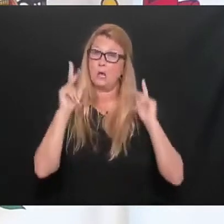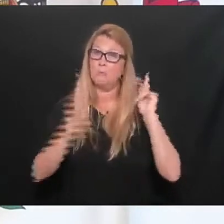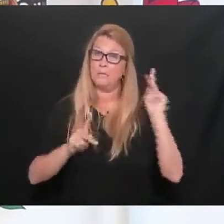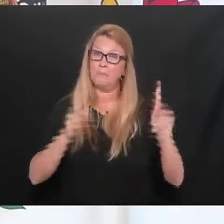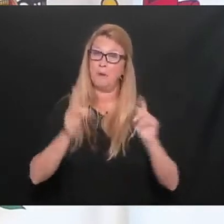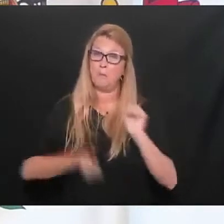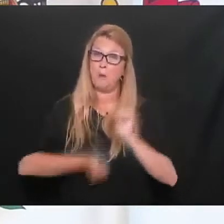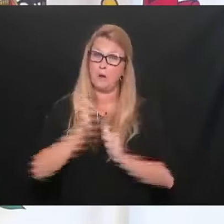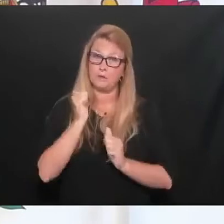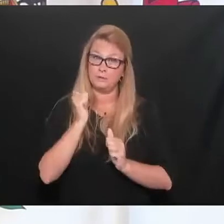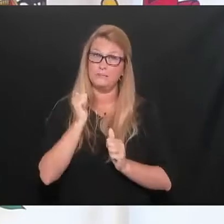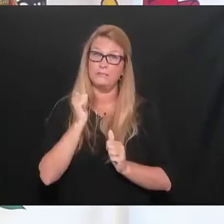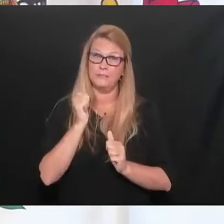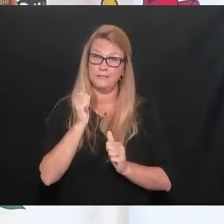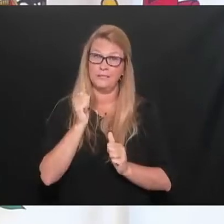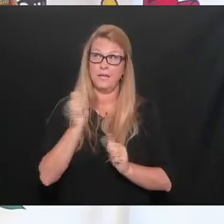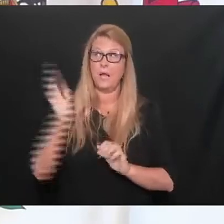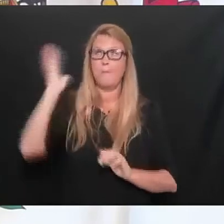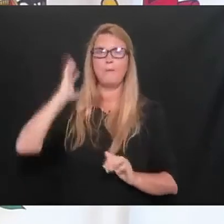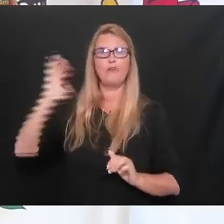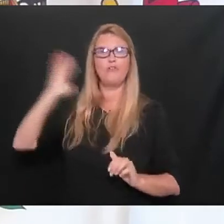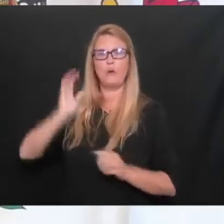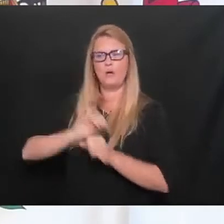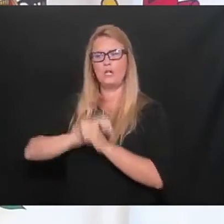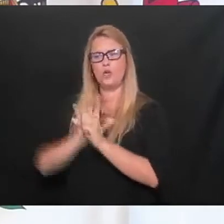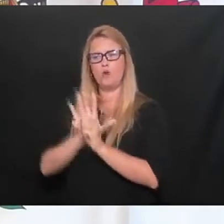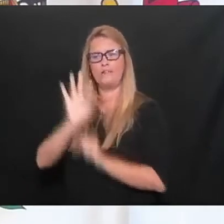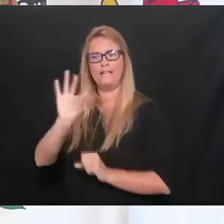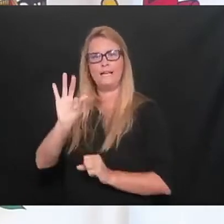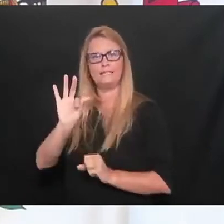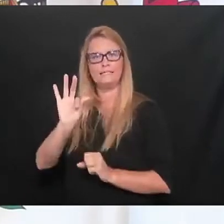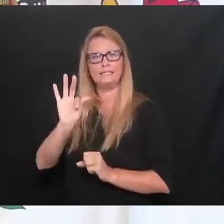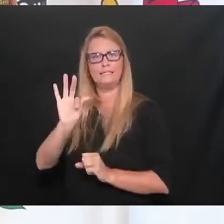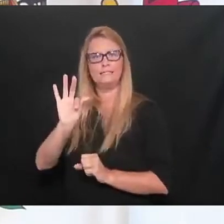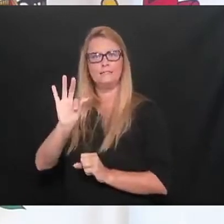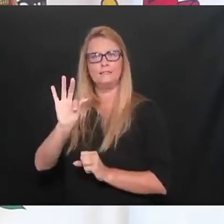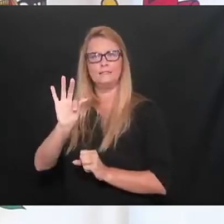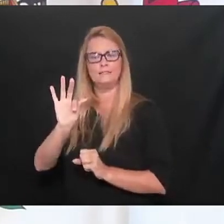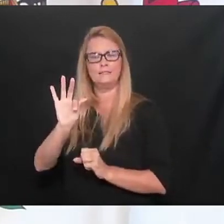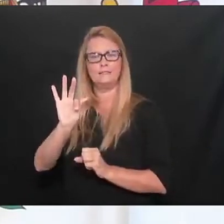significantly, where before the COVID, you know,